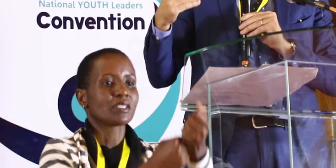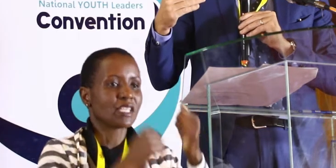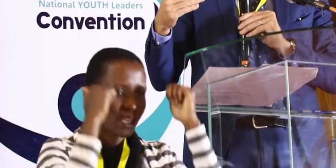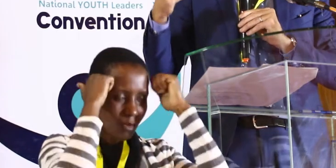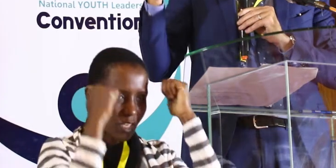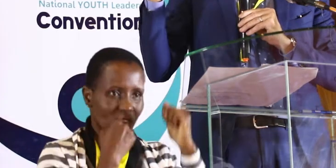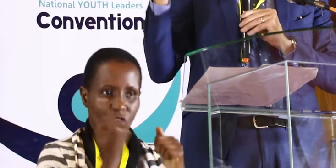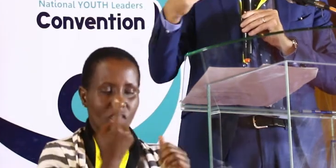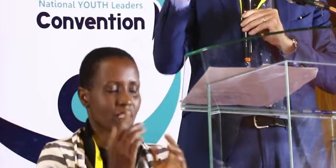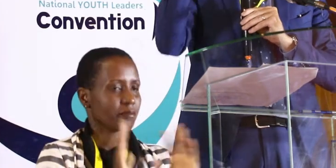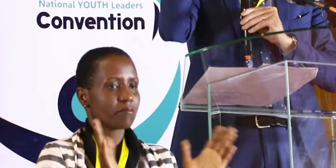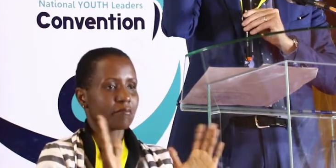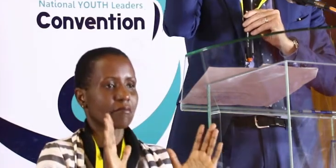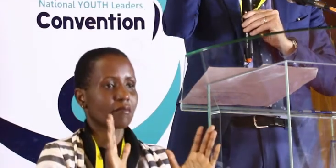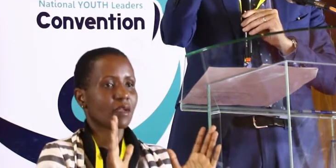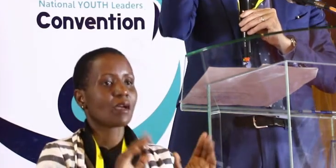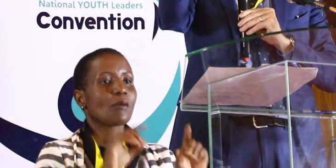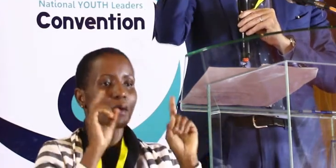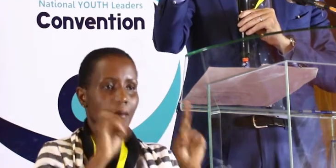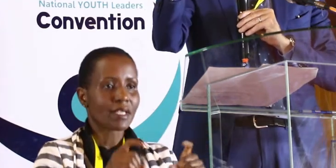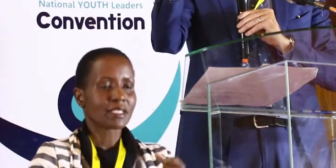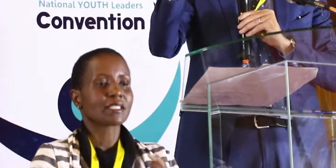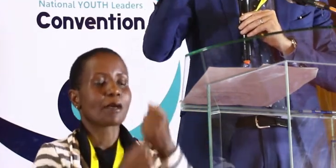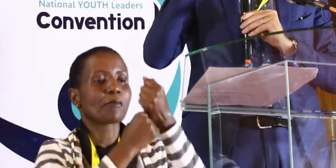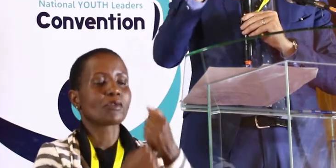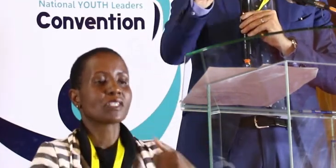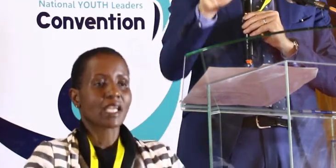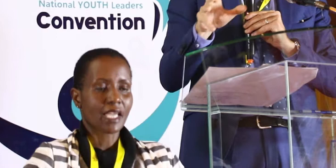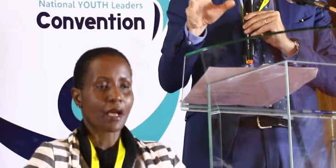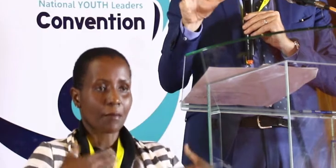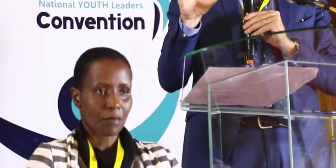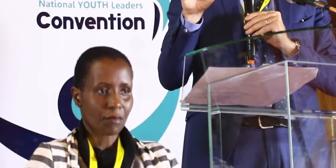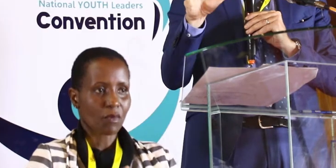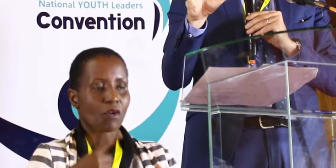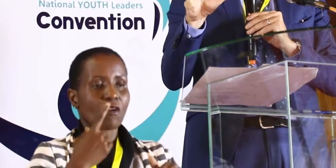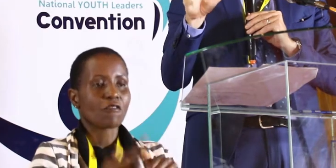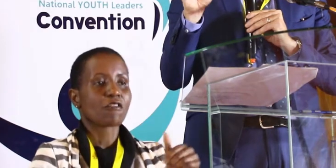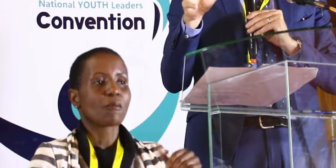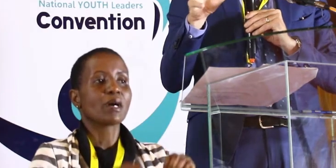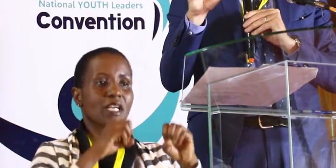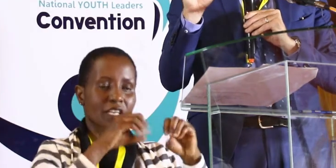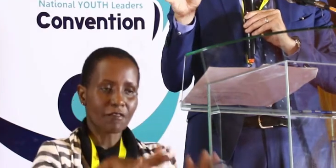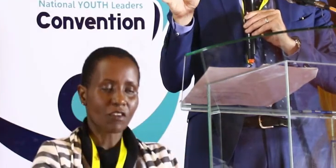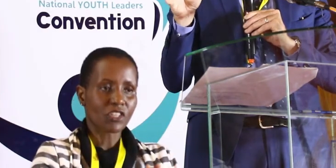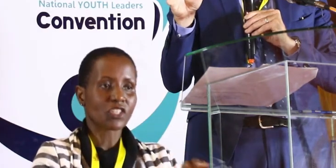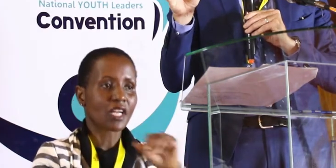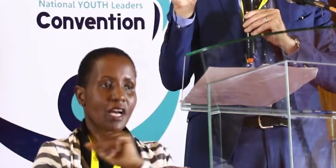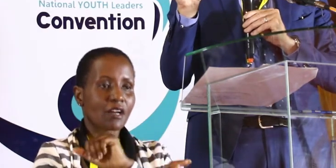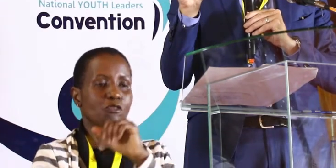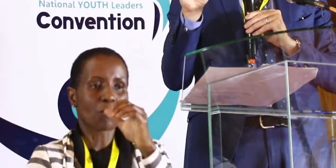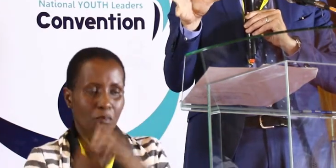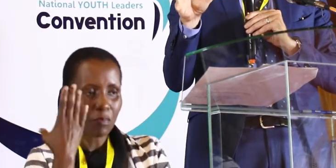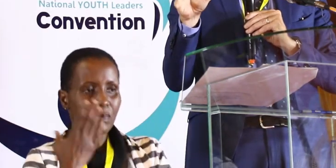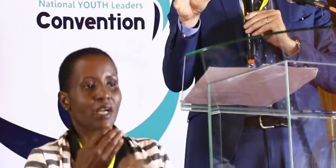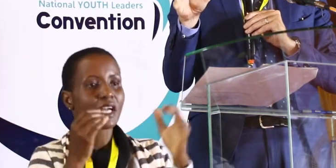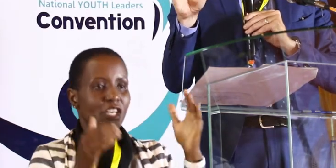educational system. We need to support young people from a devolution point of view to create new jobs, to be